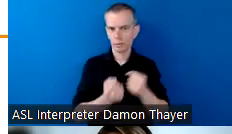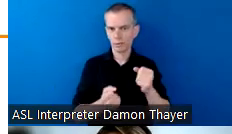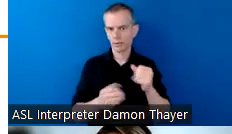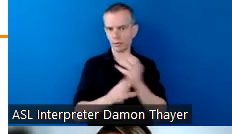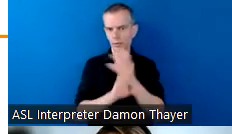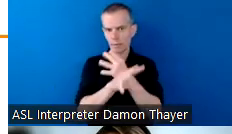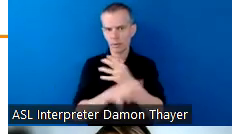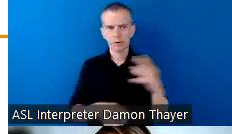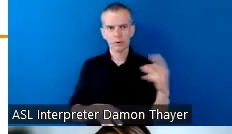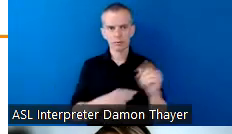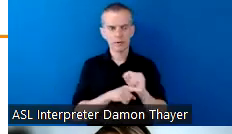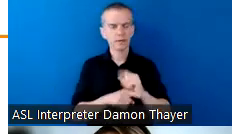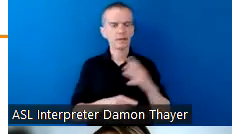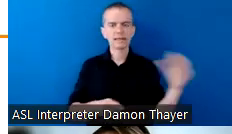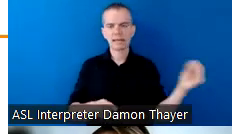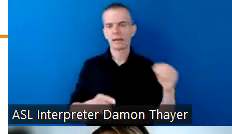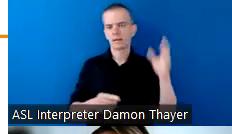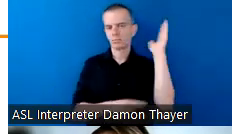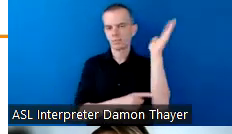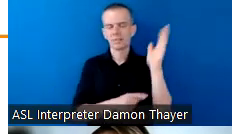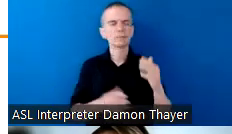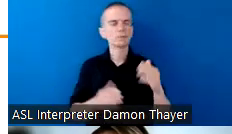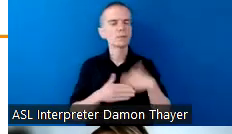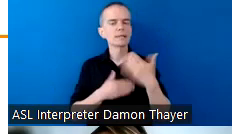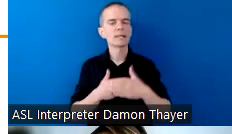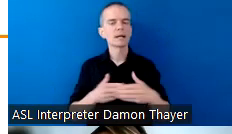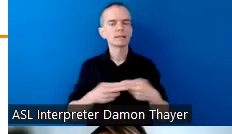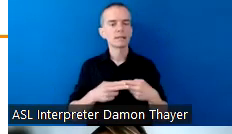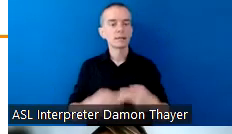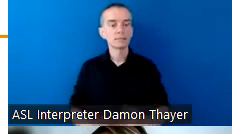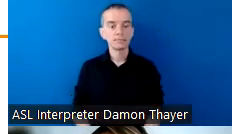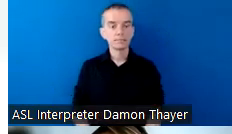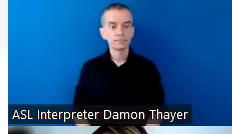further say, let's go ahead and go to the next slide.